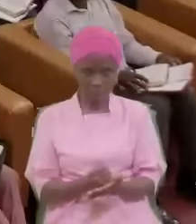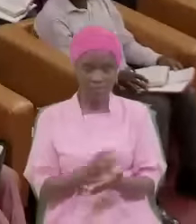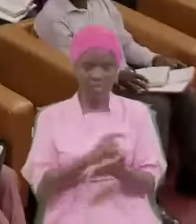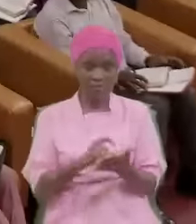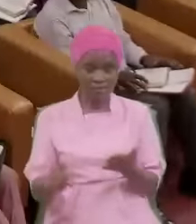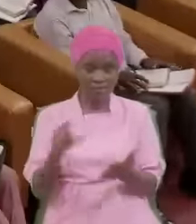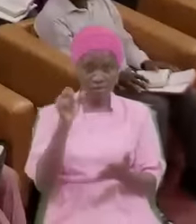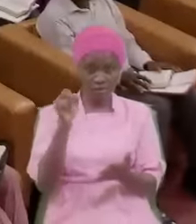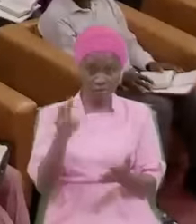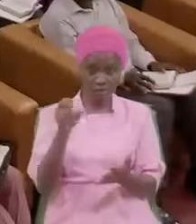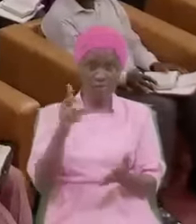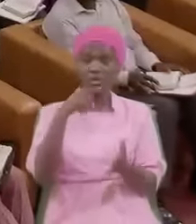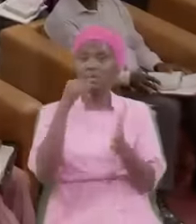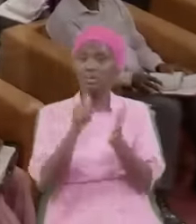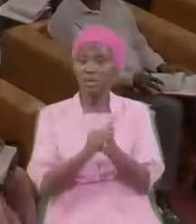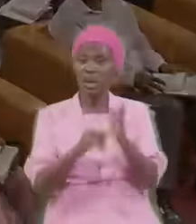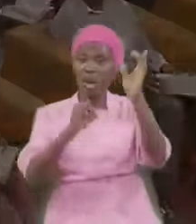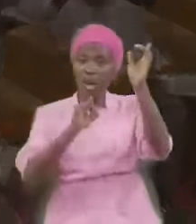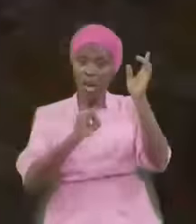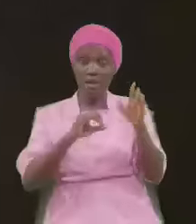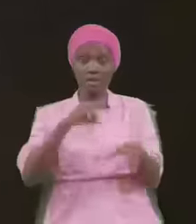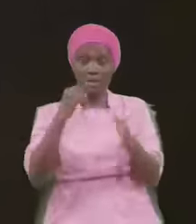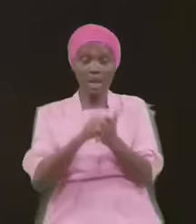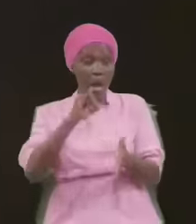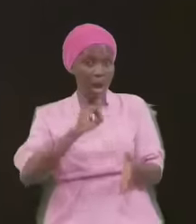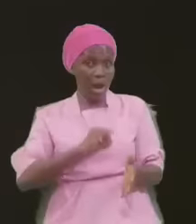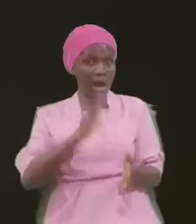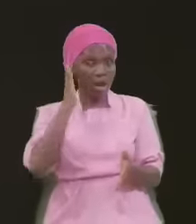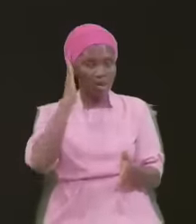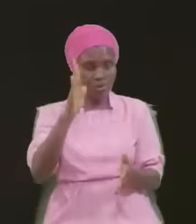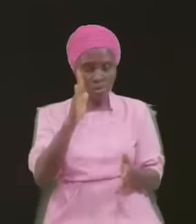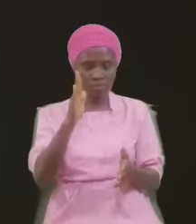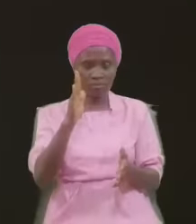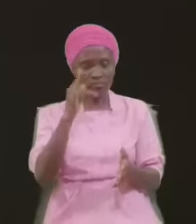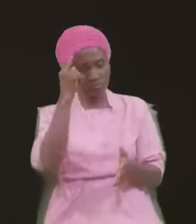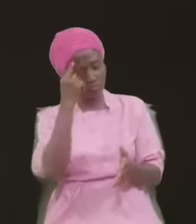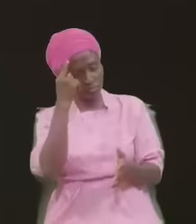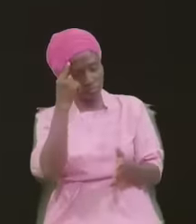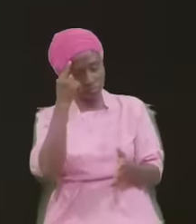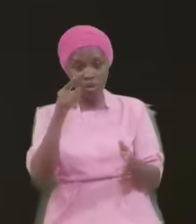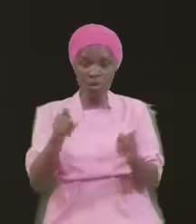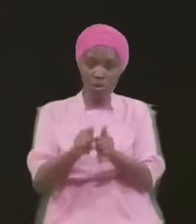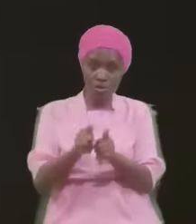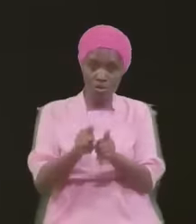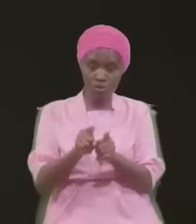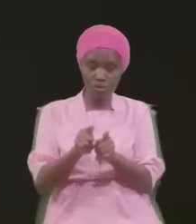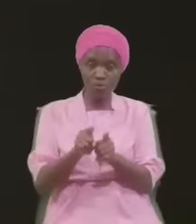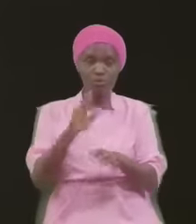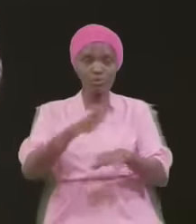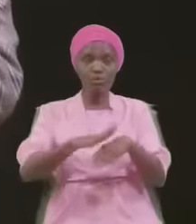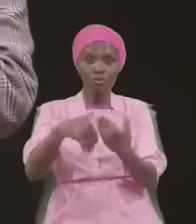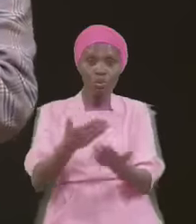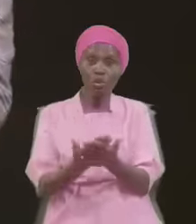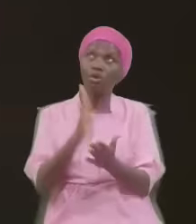12. In verse 12, it says, I will meditate also on all thy work.